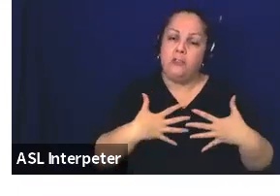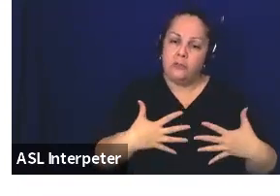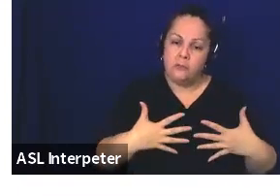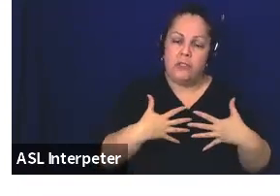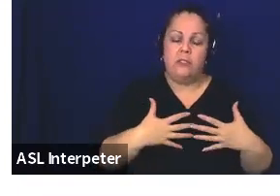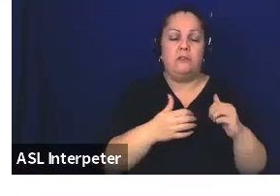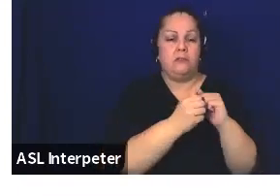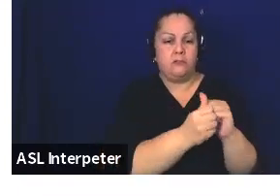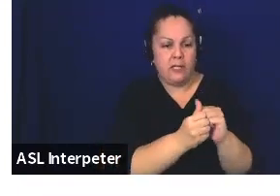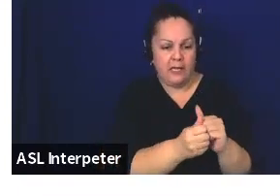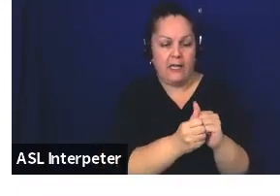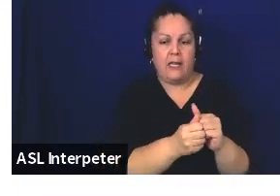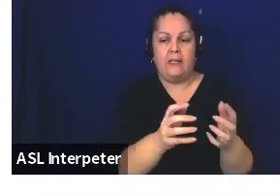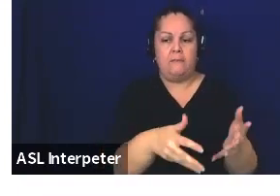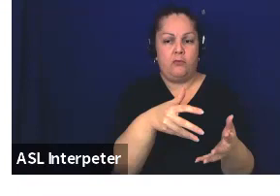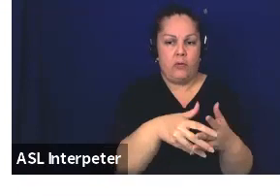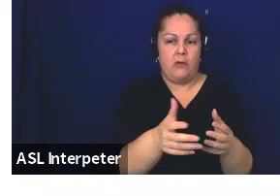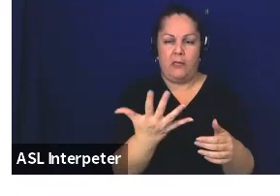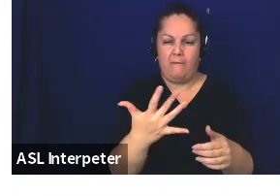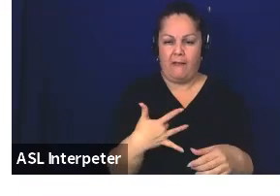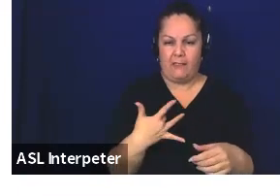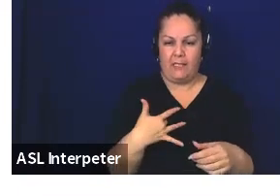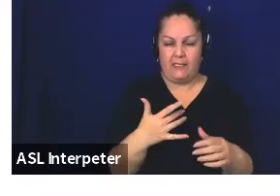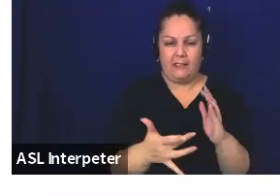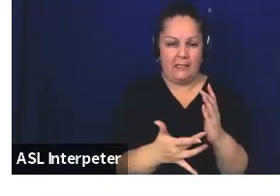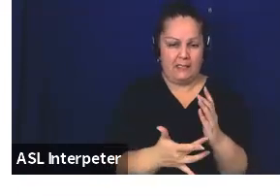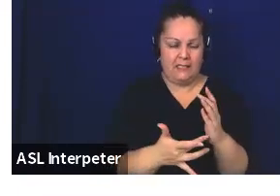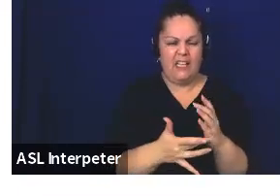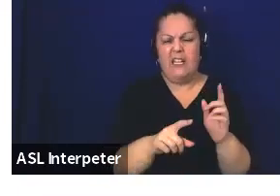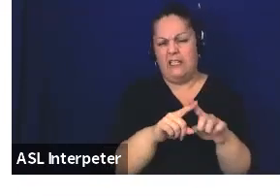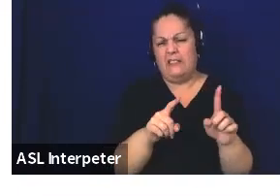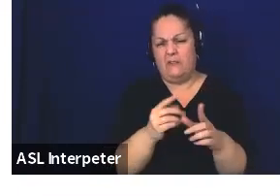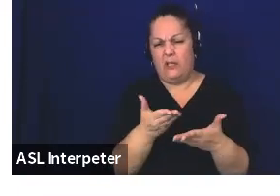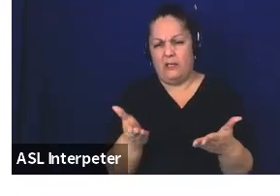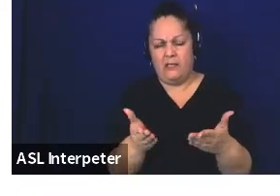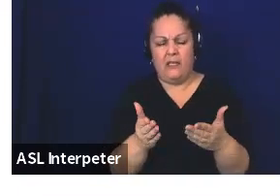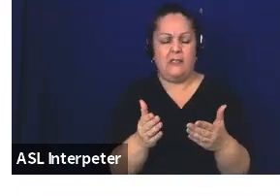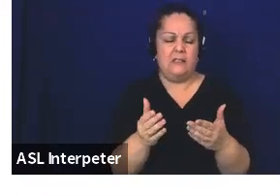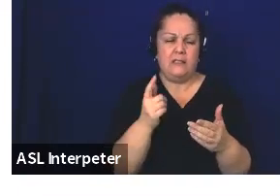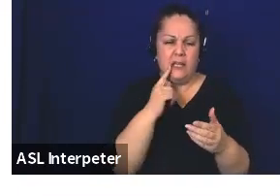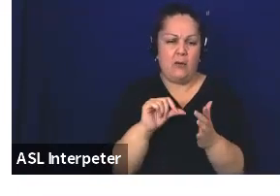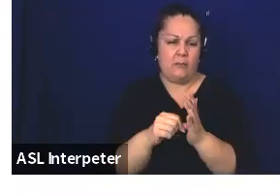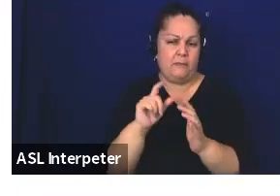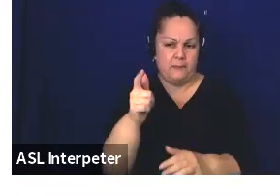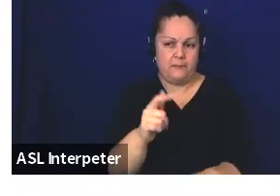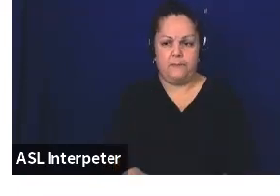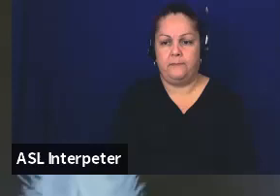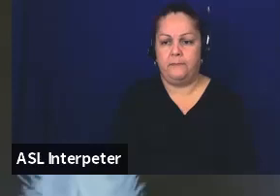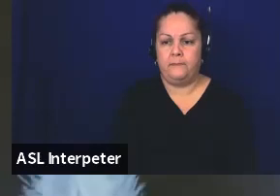together, grounding them in the five senses, or doing some other self-soothing practices, which I'll highlight next.